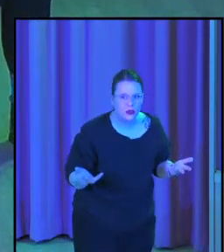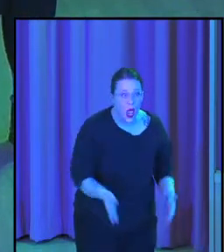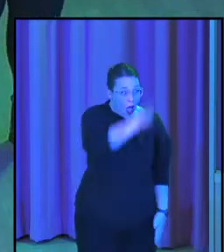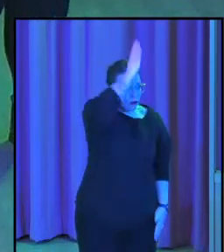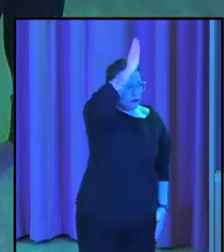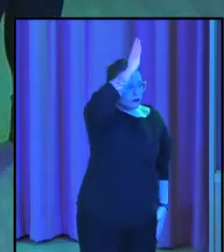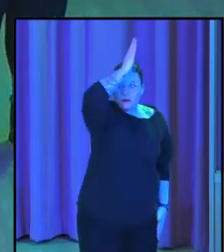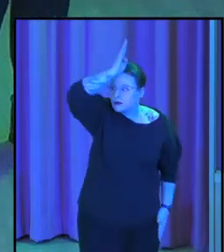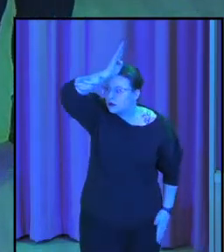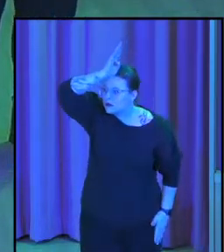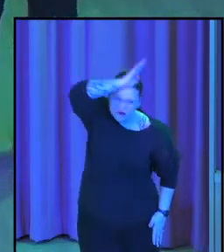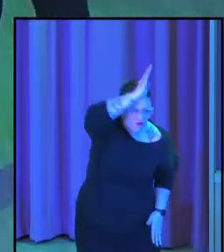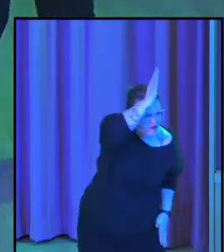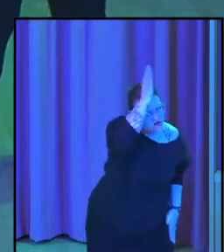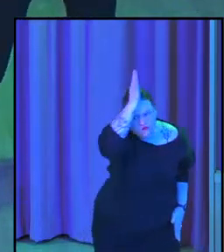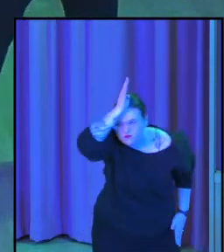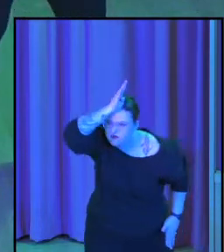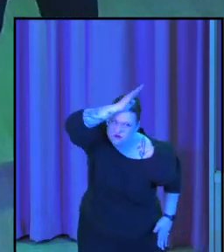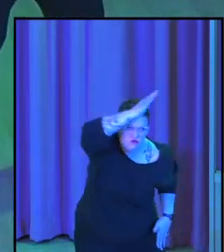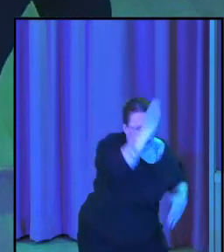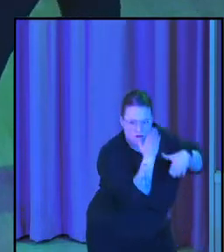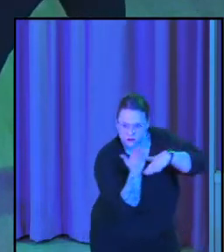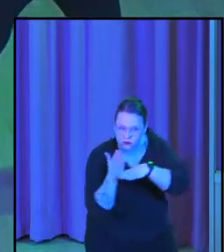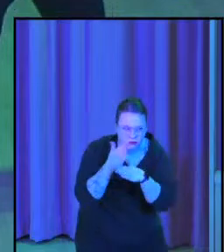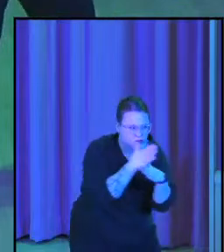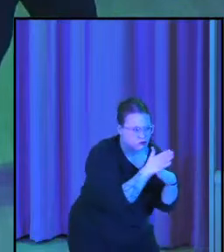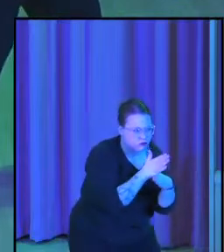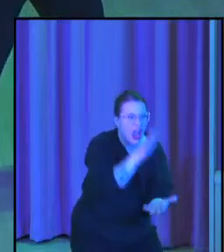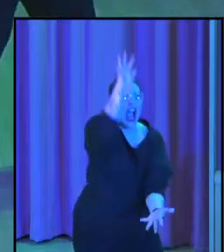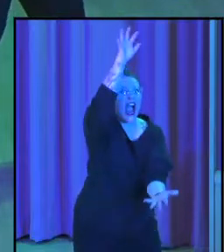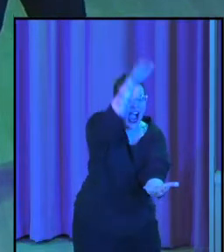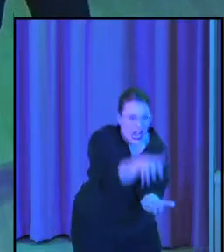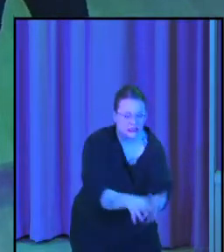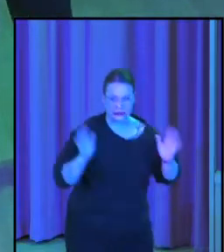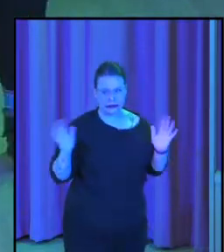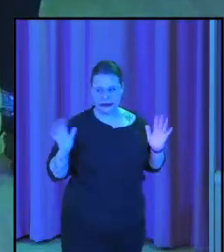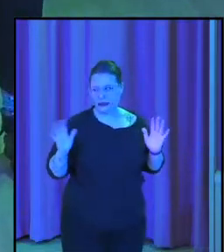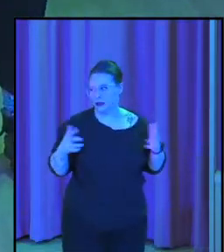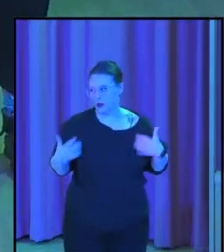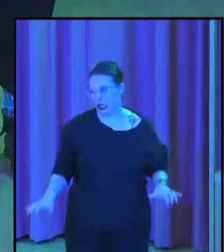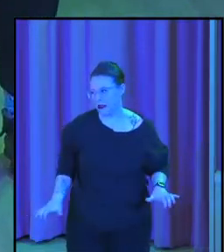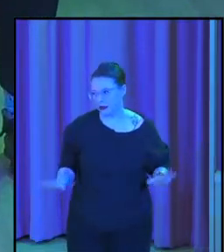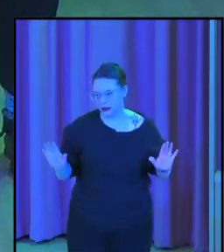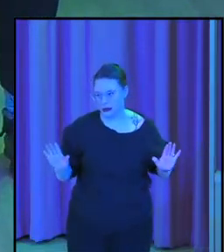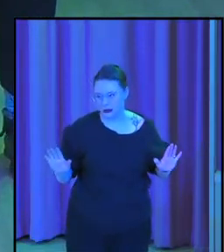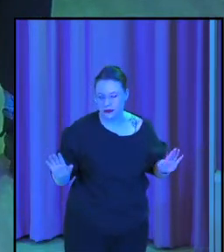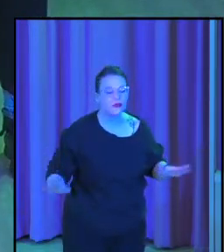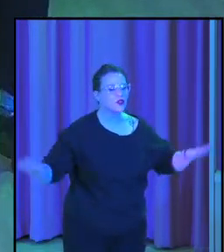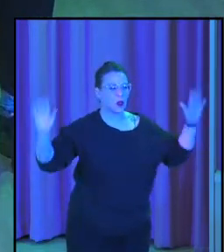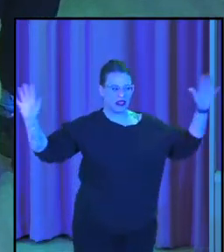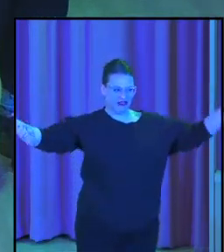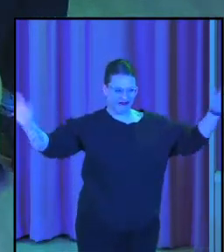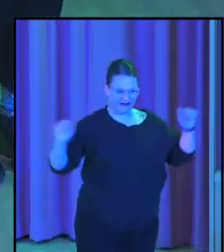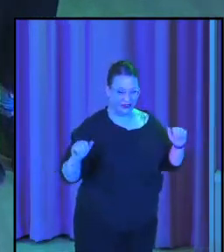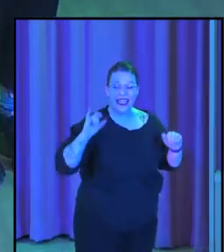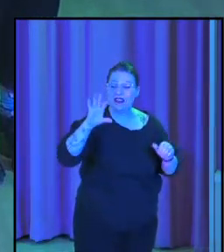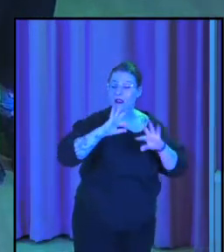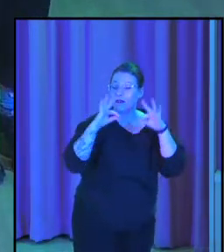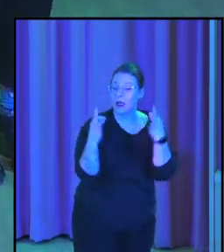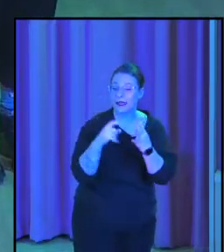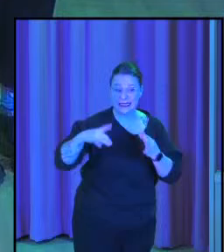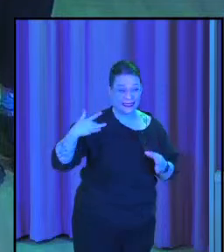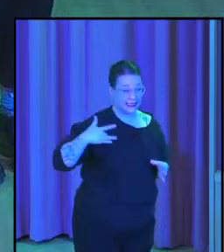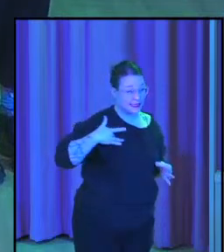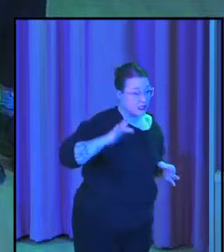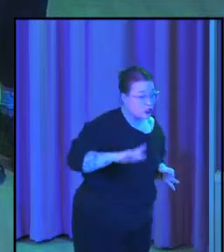Sharks! Stay out of the water and the aisles and away from the sharks. They will eat you. If anyone in your family needs a sensory kit or a wobble